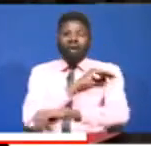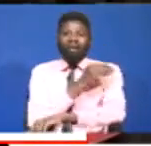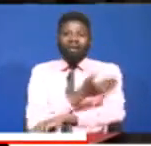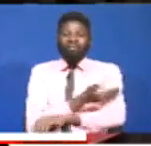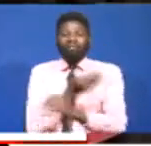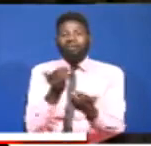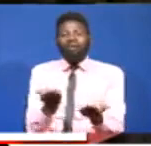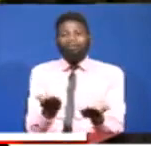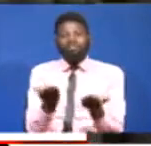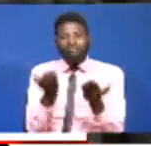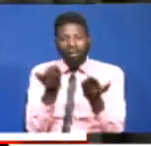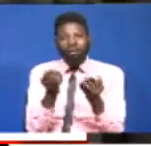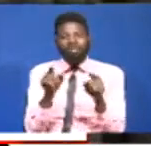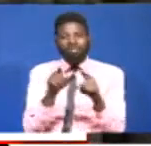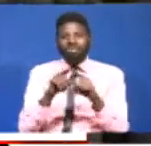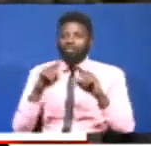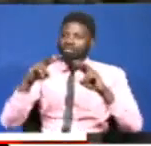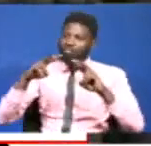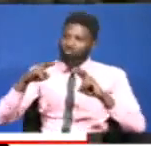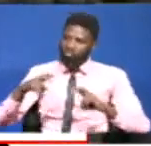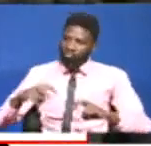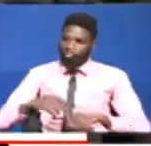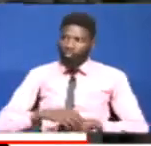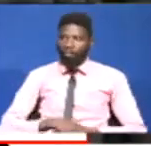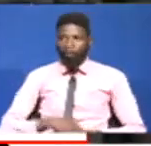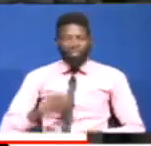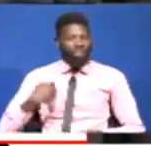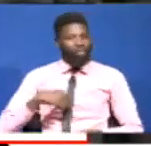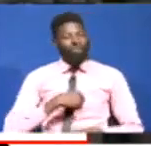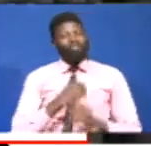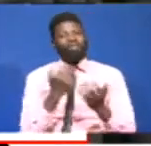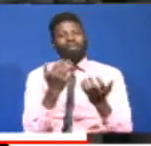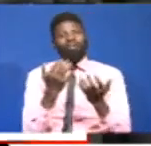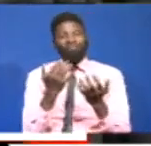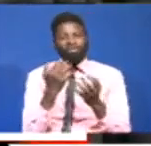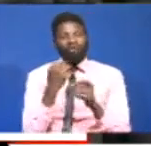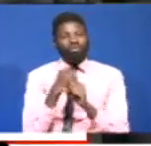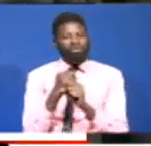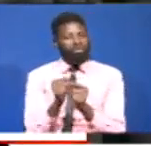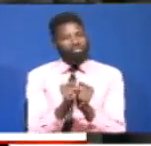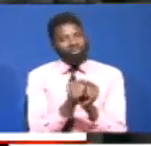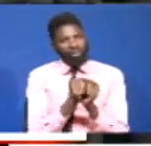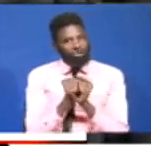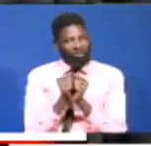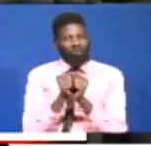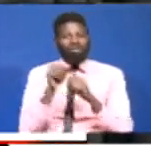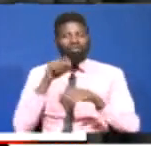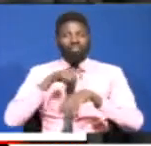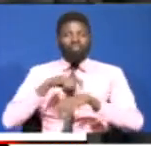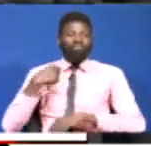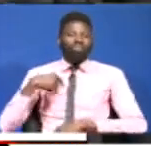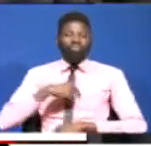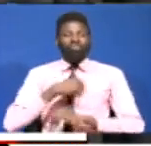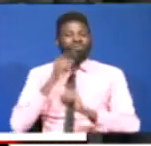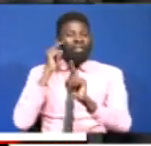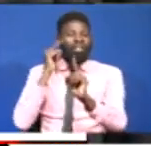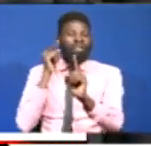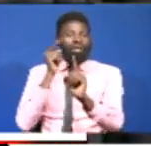also research. We all need to pull together as we strive to turn the tide